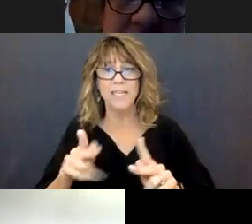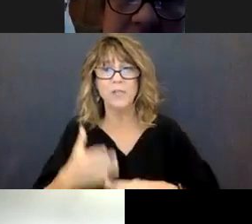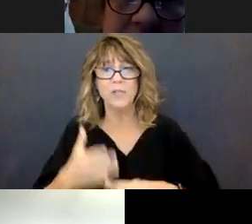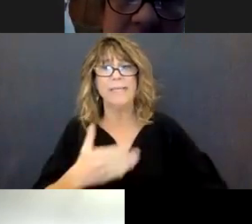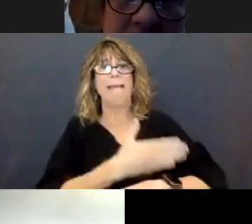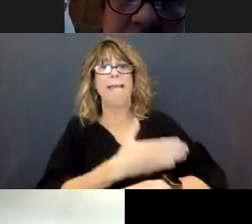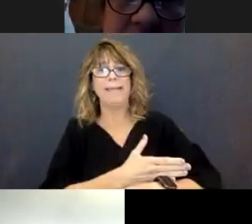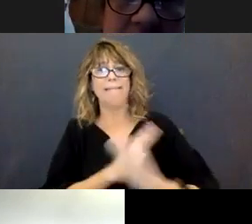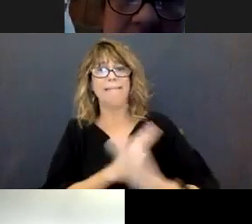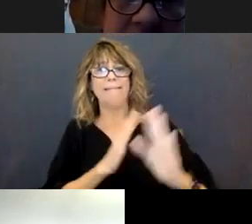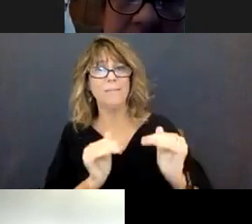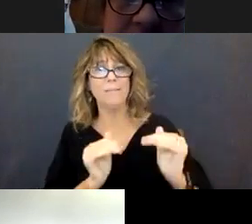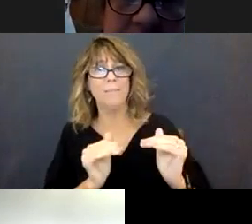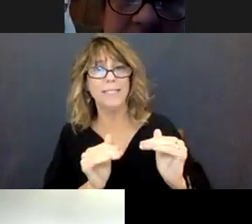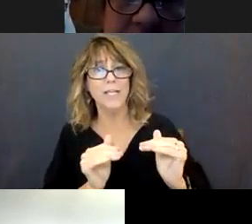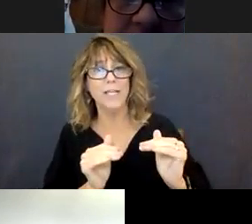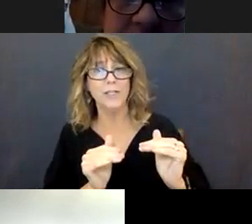around what does